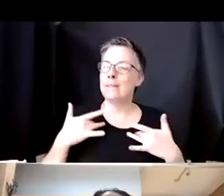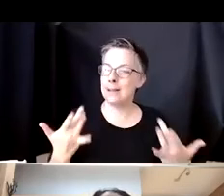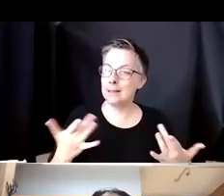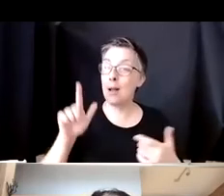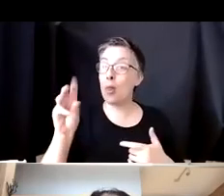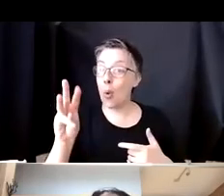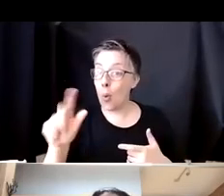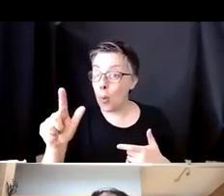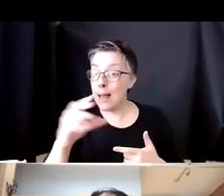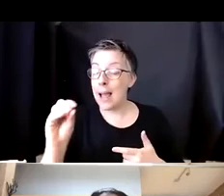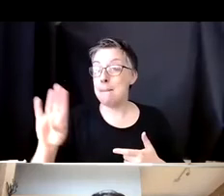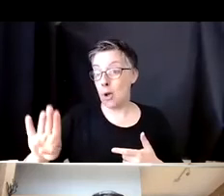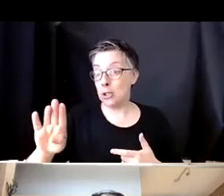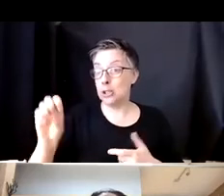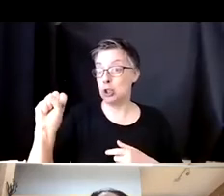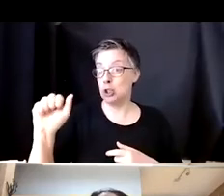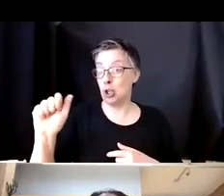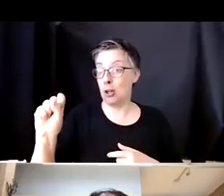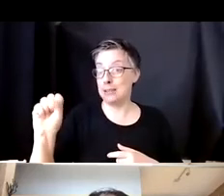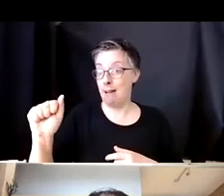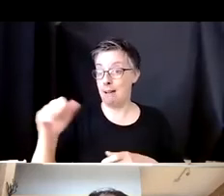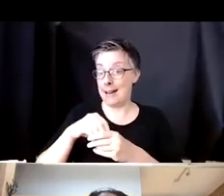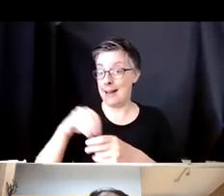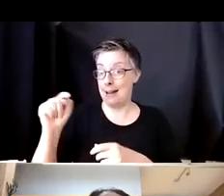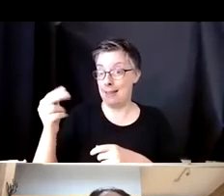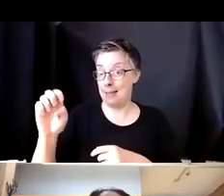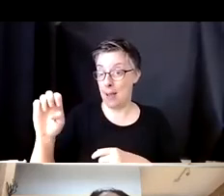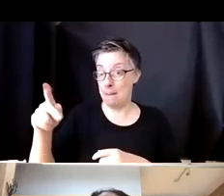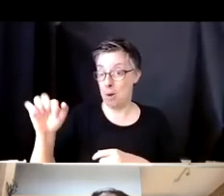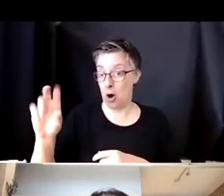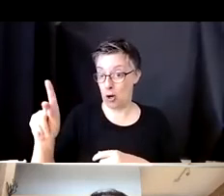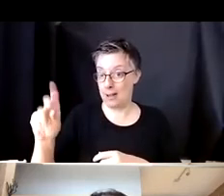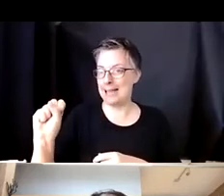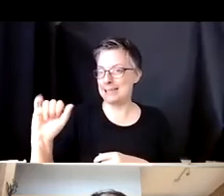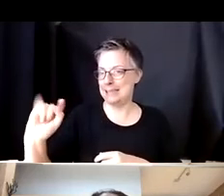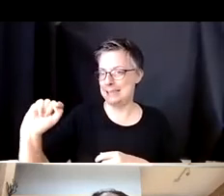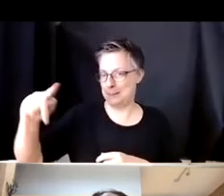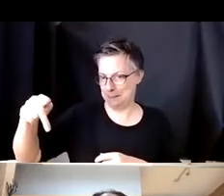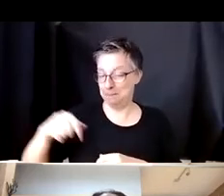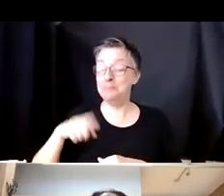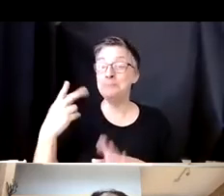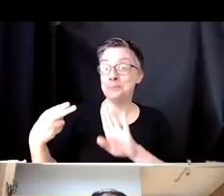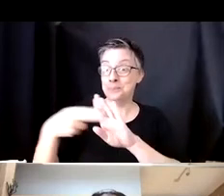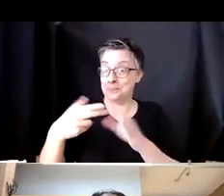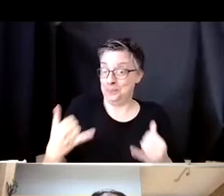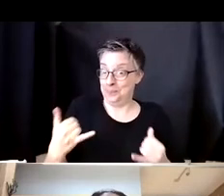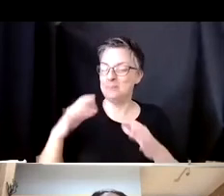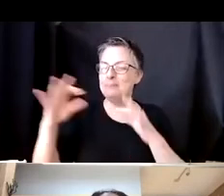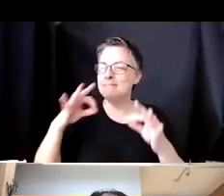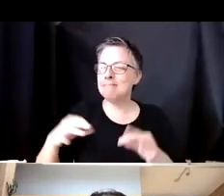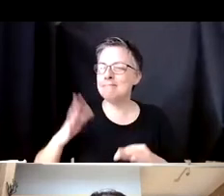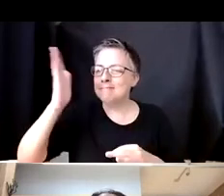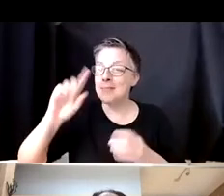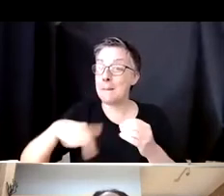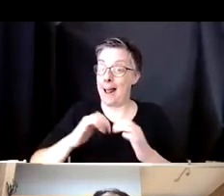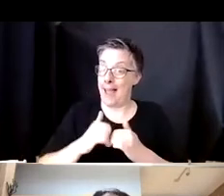Boston's Salsa in the Park. She's joining us today to share her knowledge and expertise on how to make our community even more